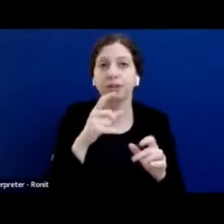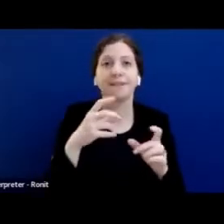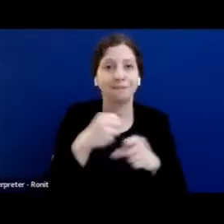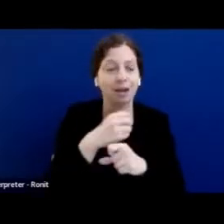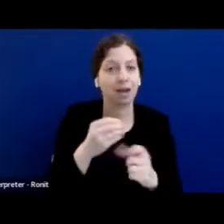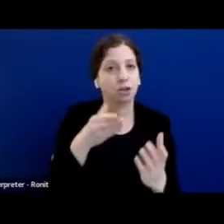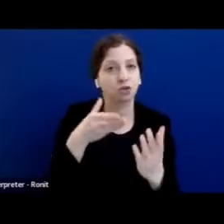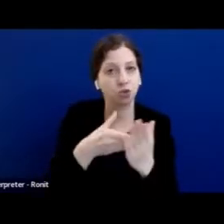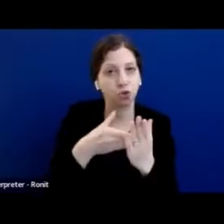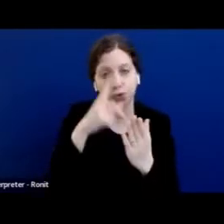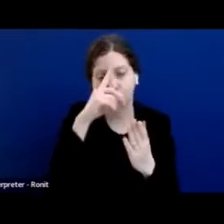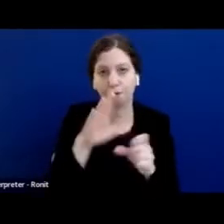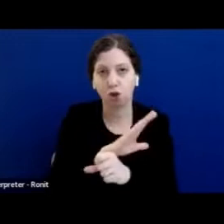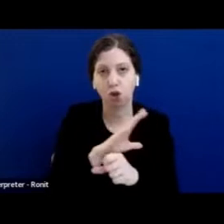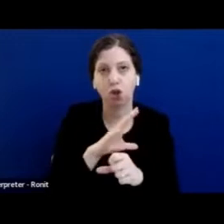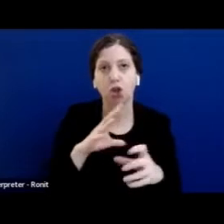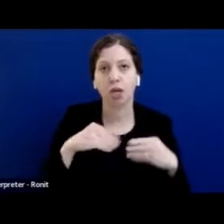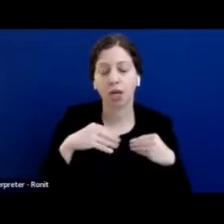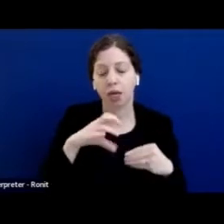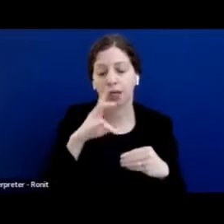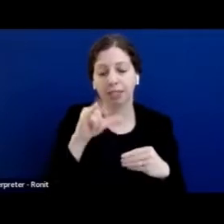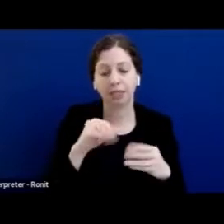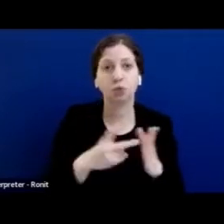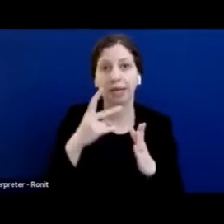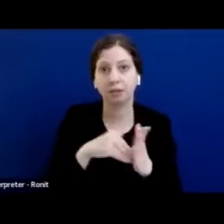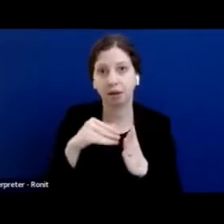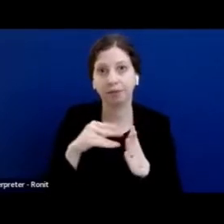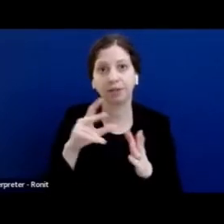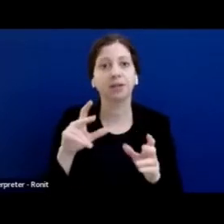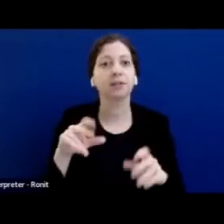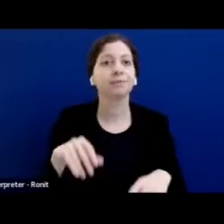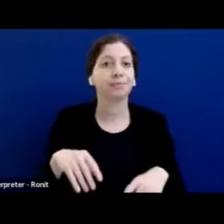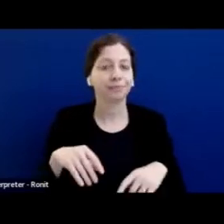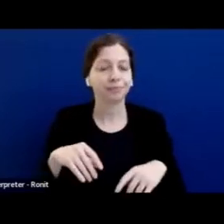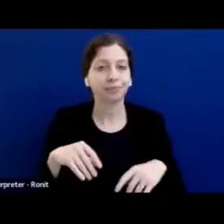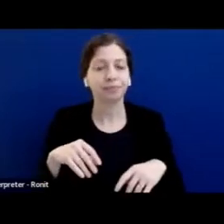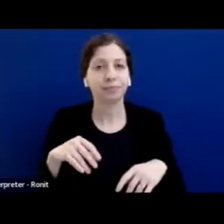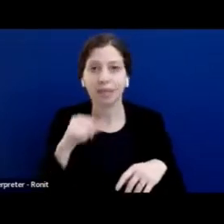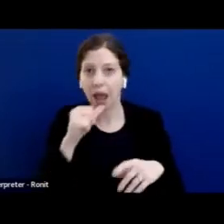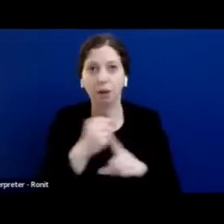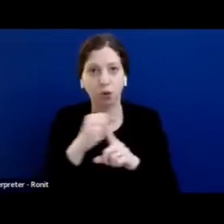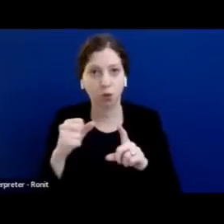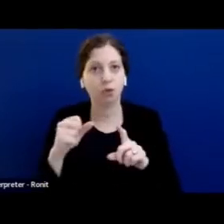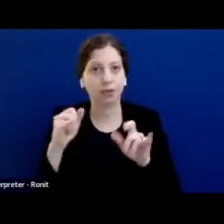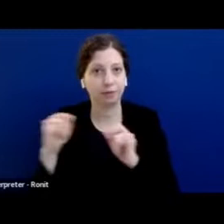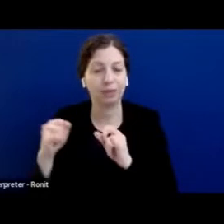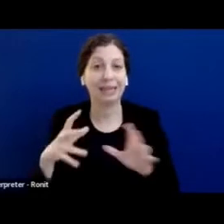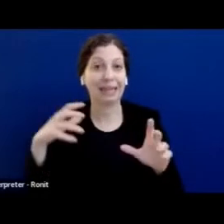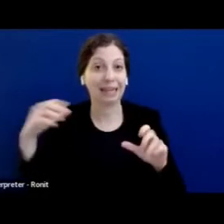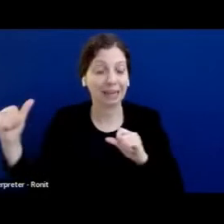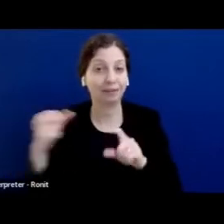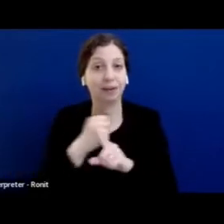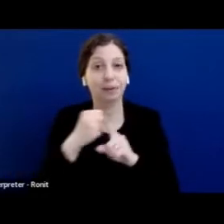custody twice as often as non-abusive individuals. So I think that that's the other thing. leaving an abusive relationship when we think